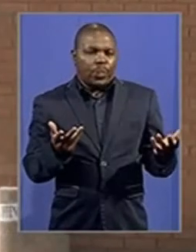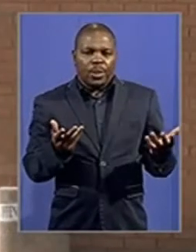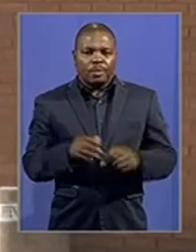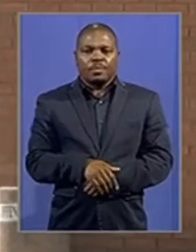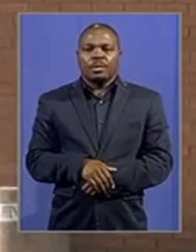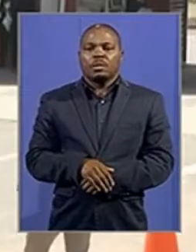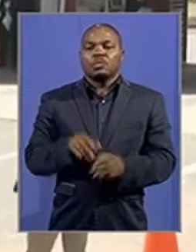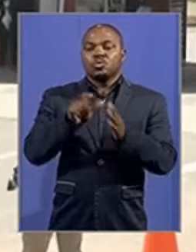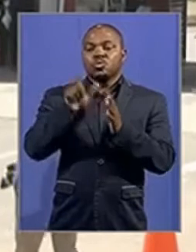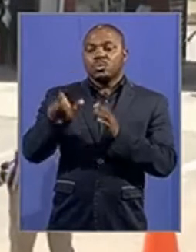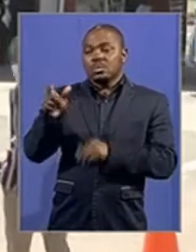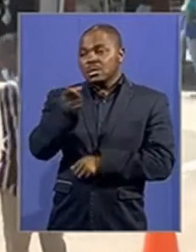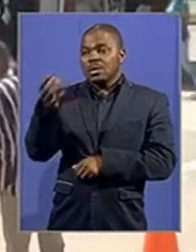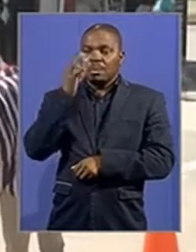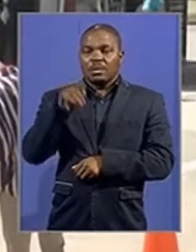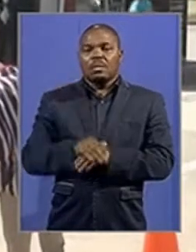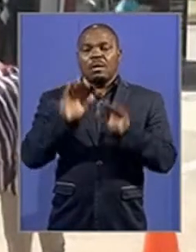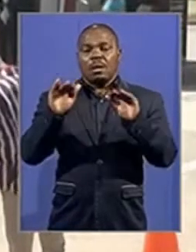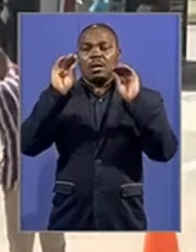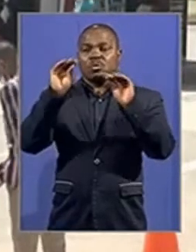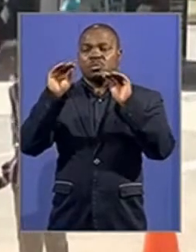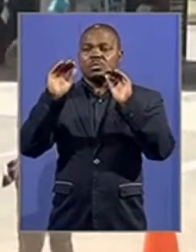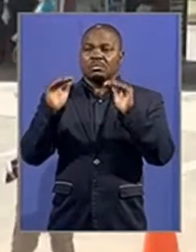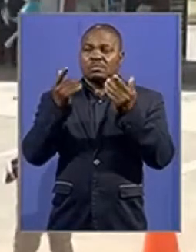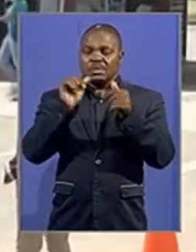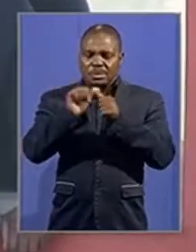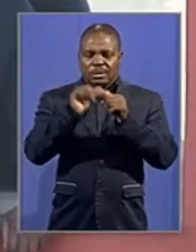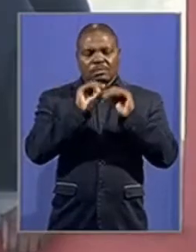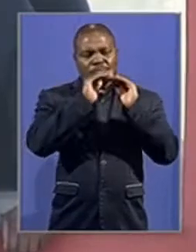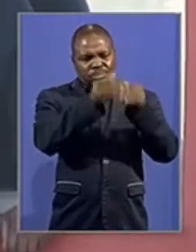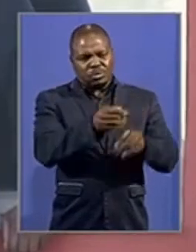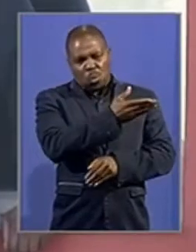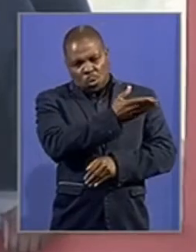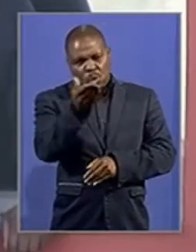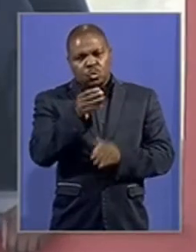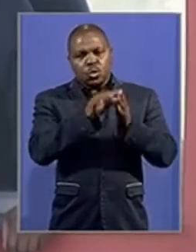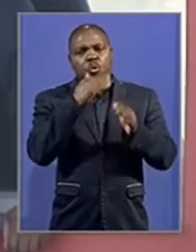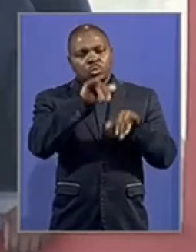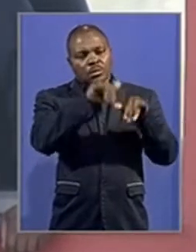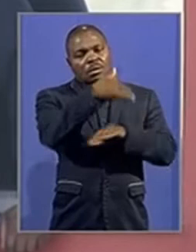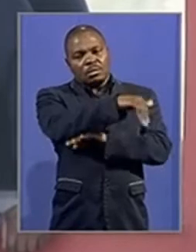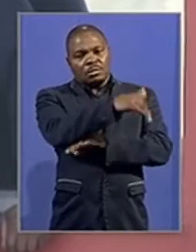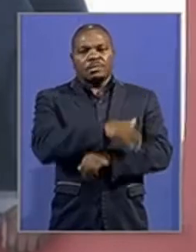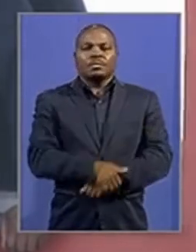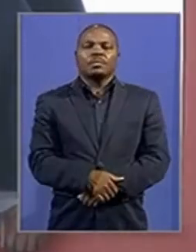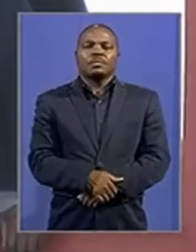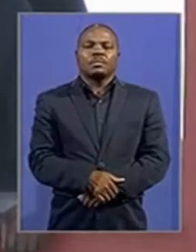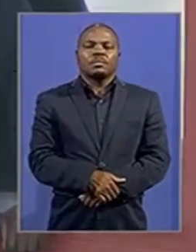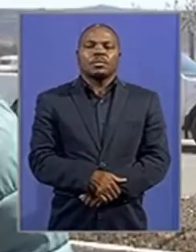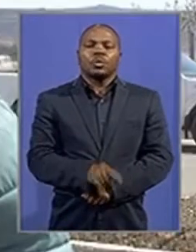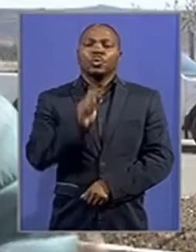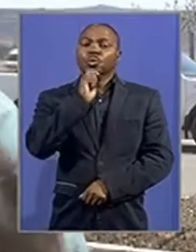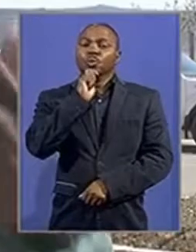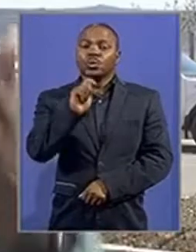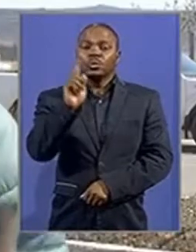reality of the